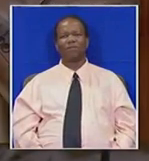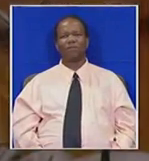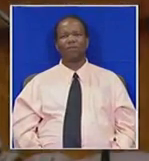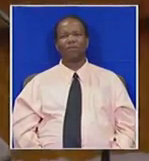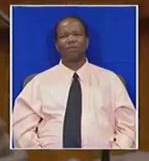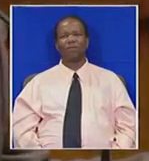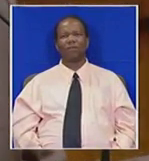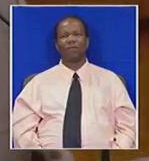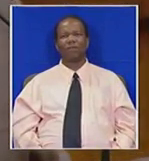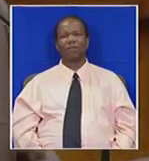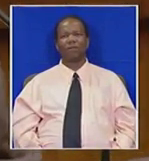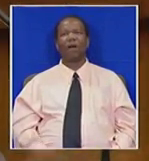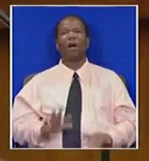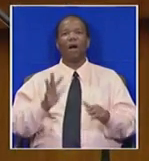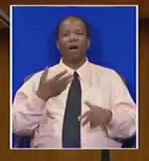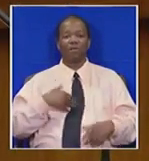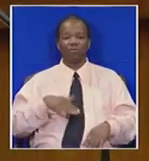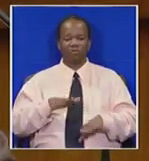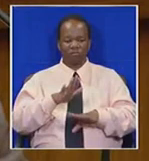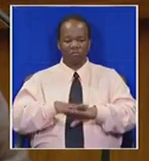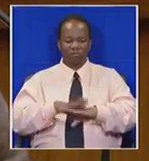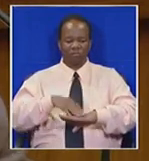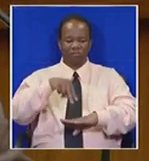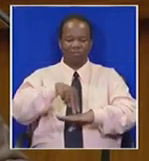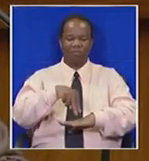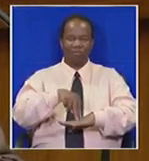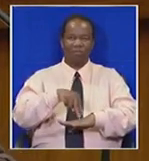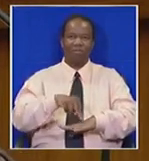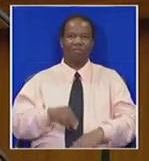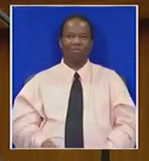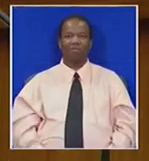I am nearer the ground, Honorable Katis.